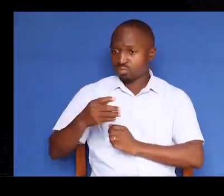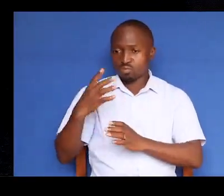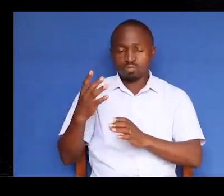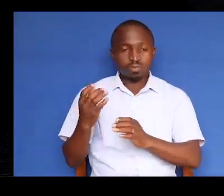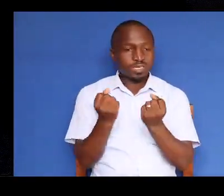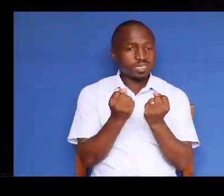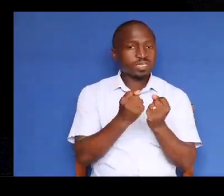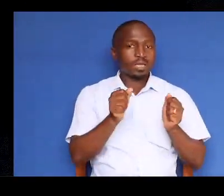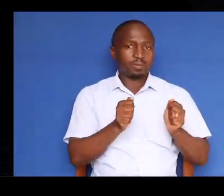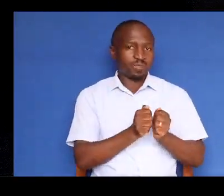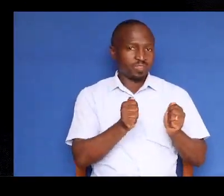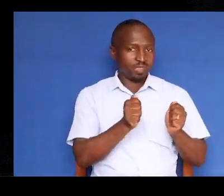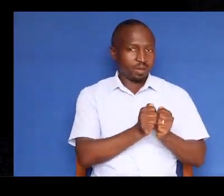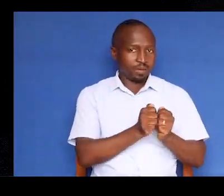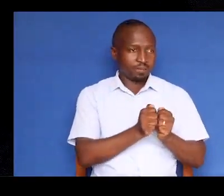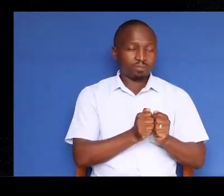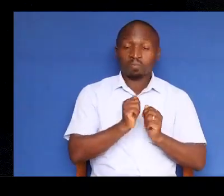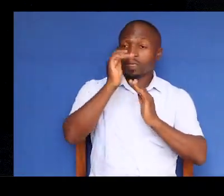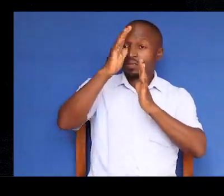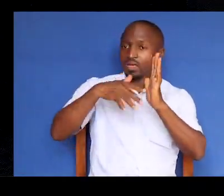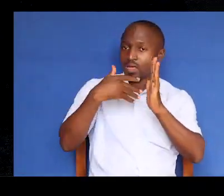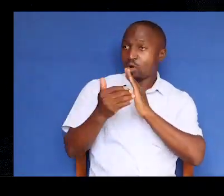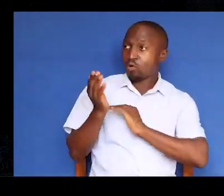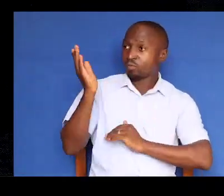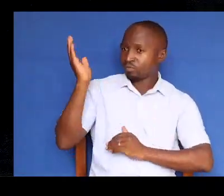output. So according to this table,